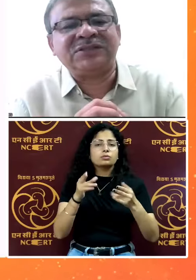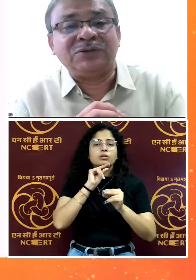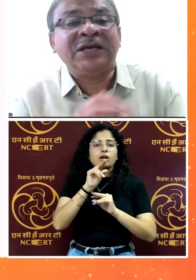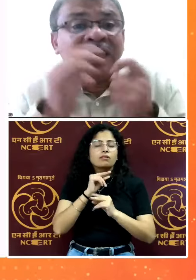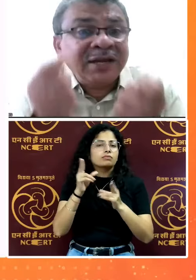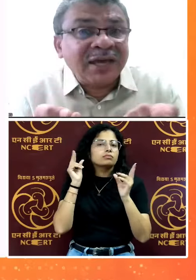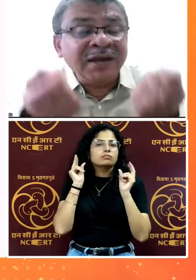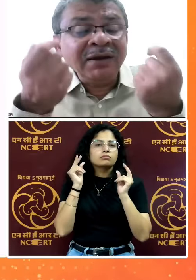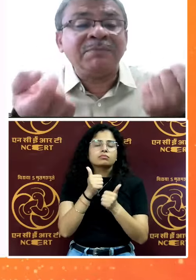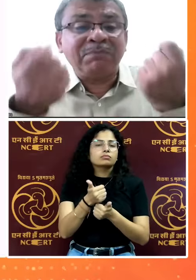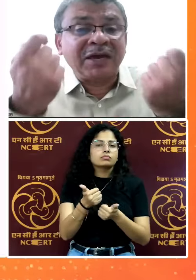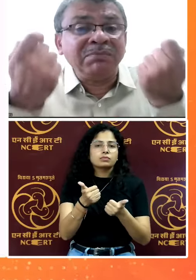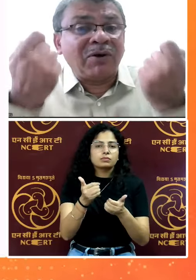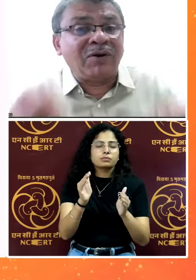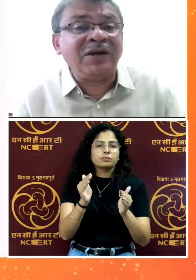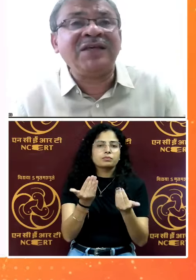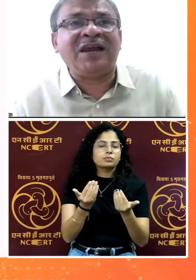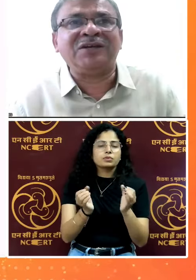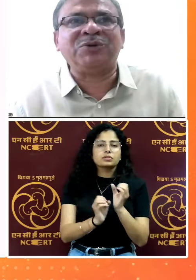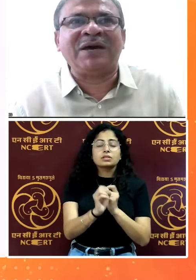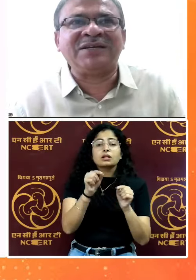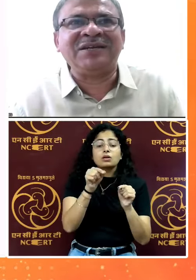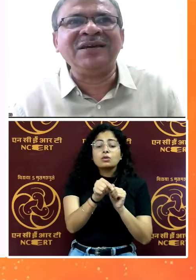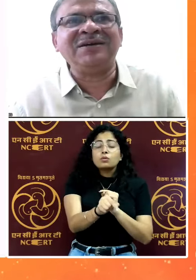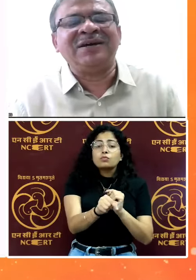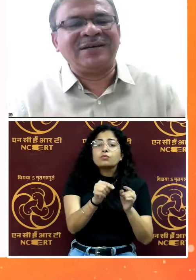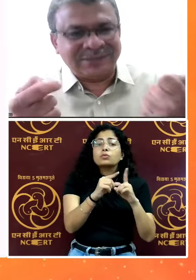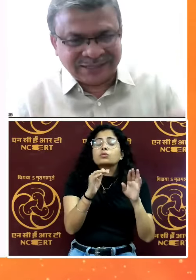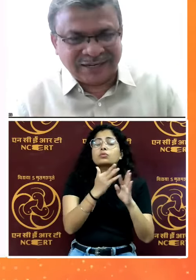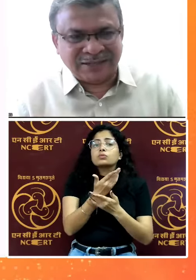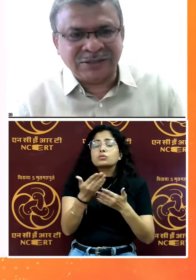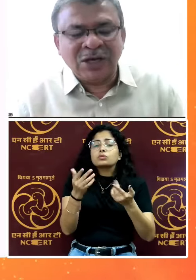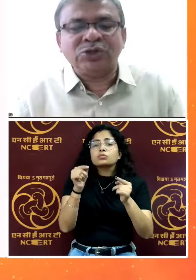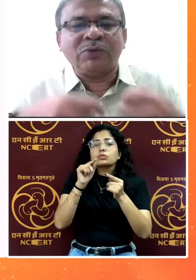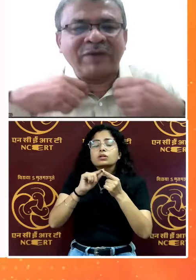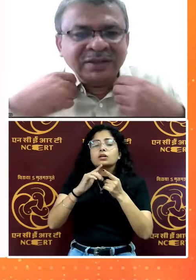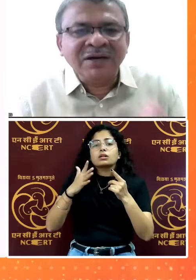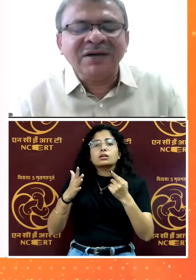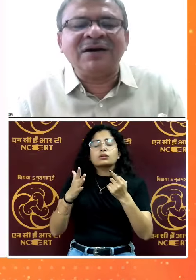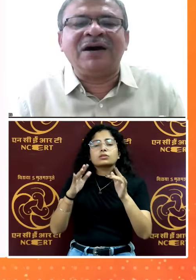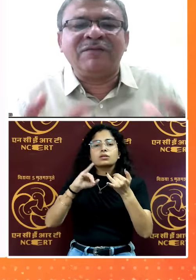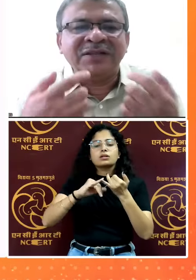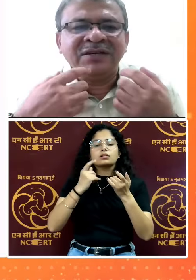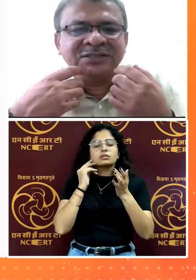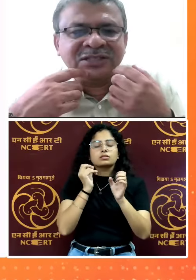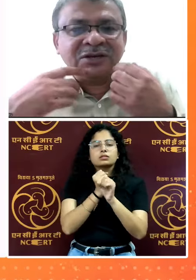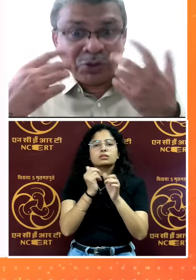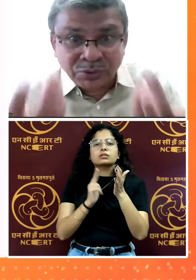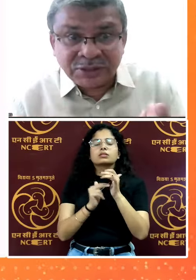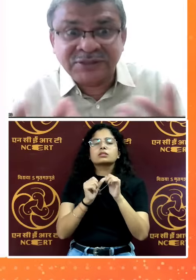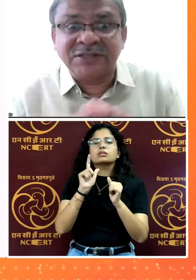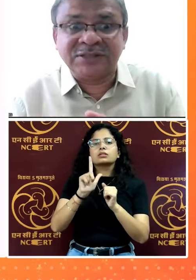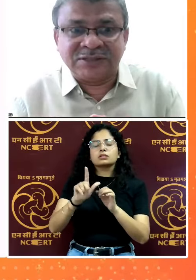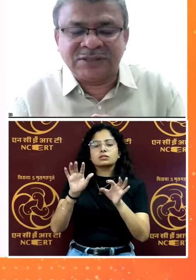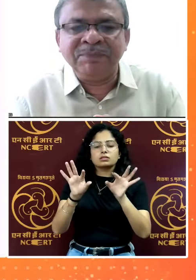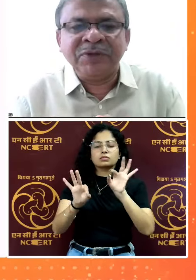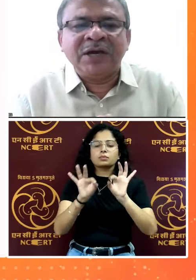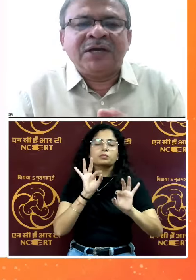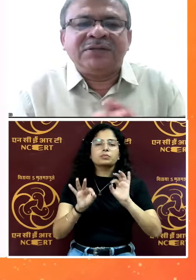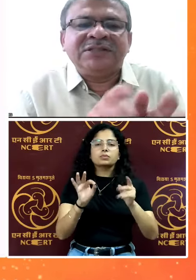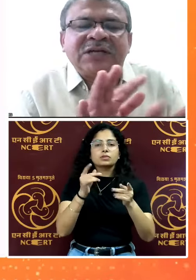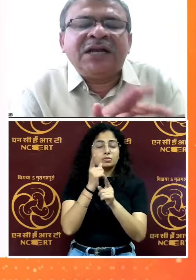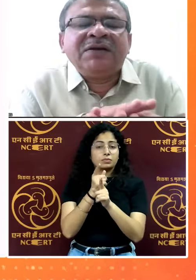the sounds. It can pick up only the electromagnetic signals. Wow. So when the teacher uses the